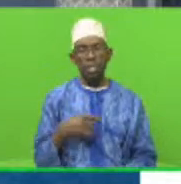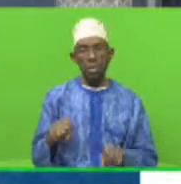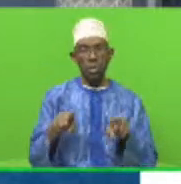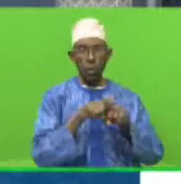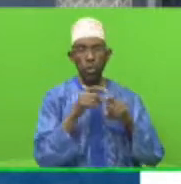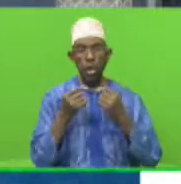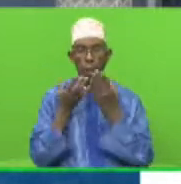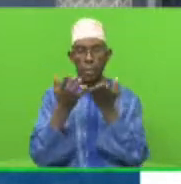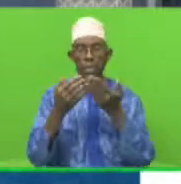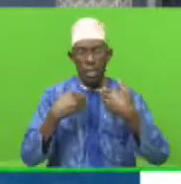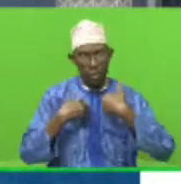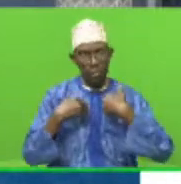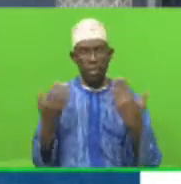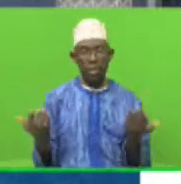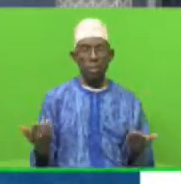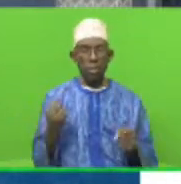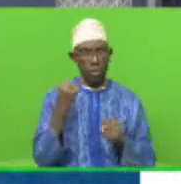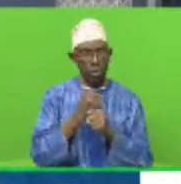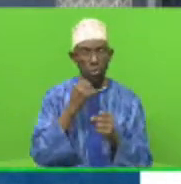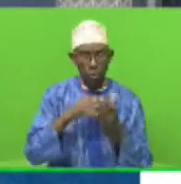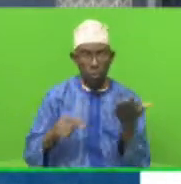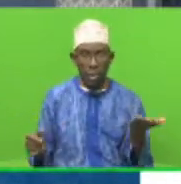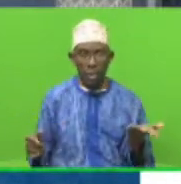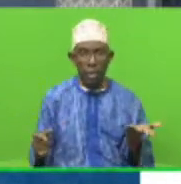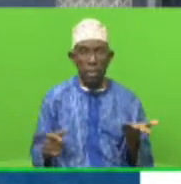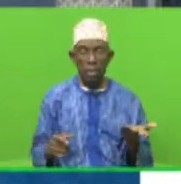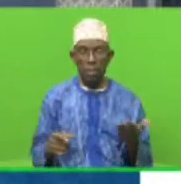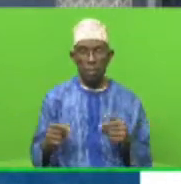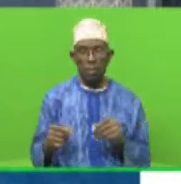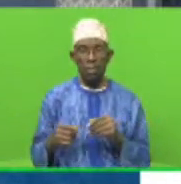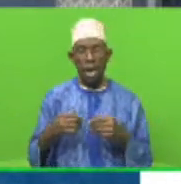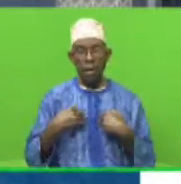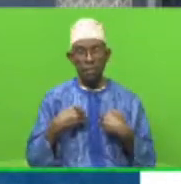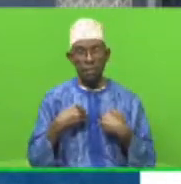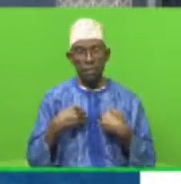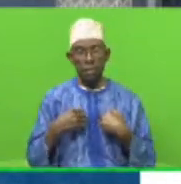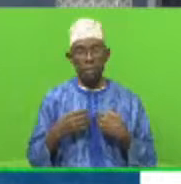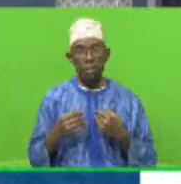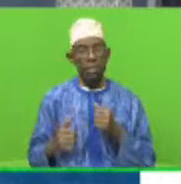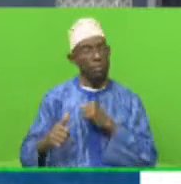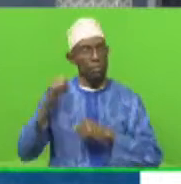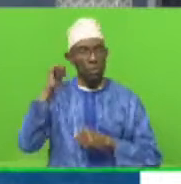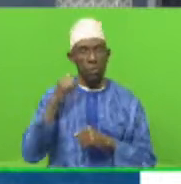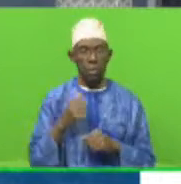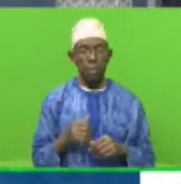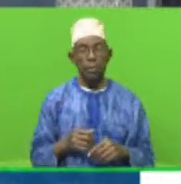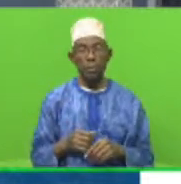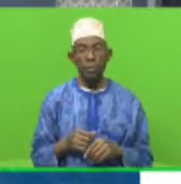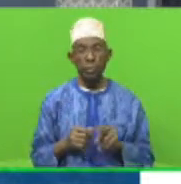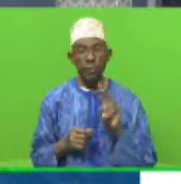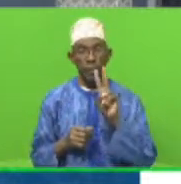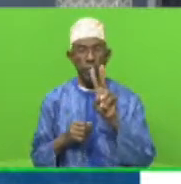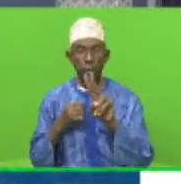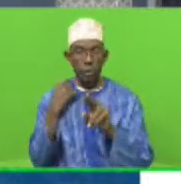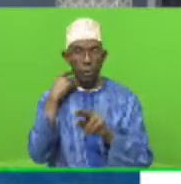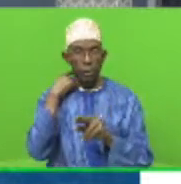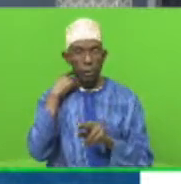have a messenger. What are we going to do? We cannot claim to also have a messenger. So he refuses. The second